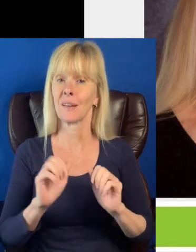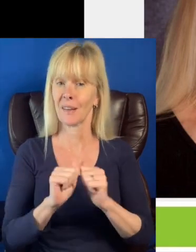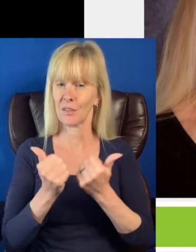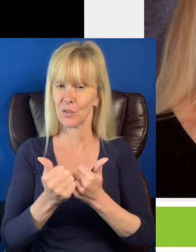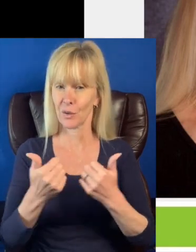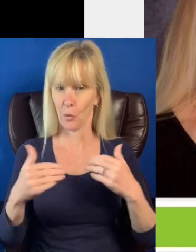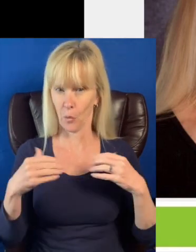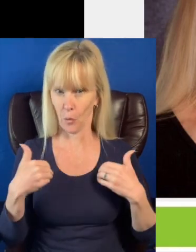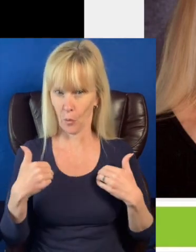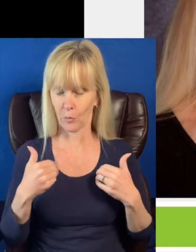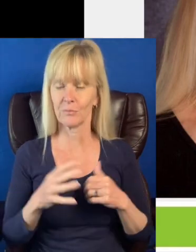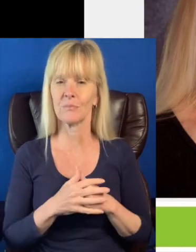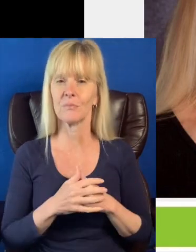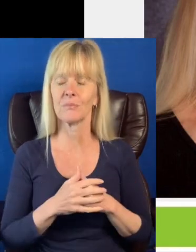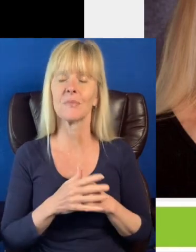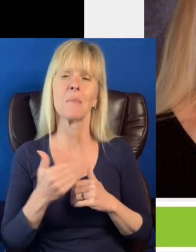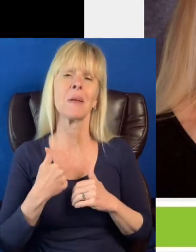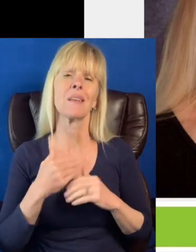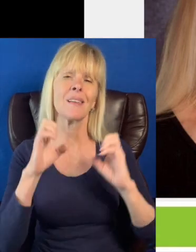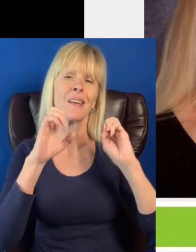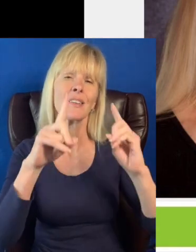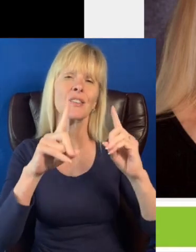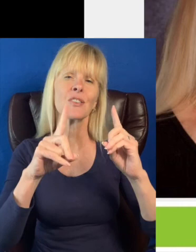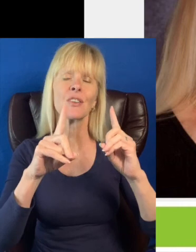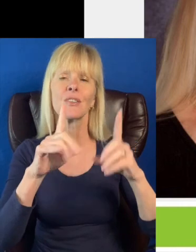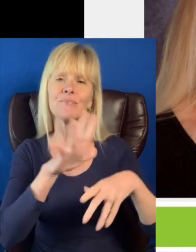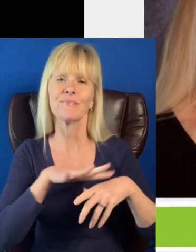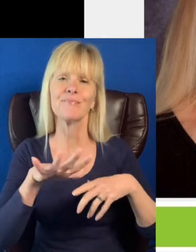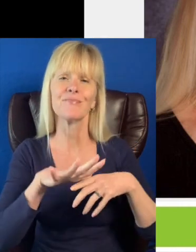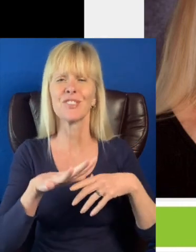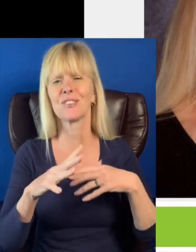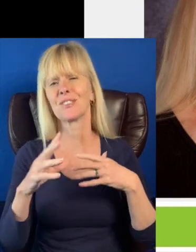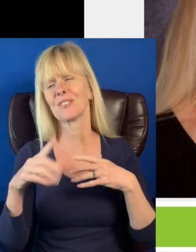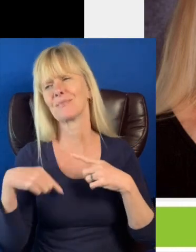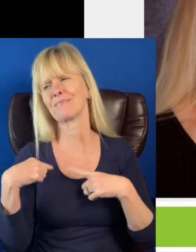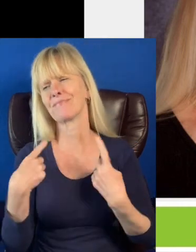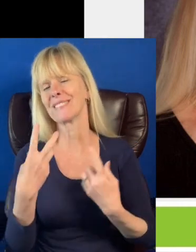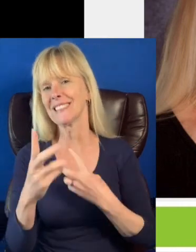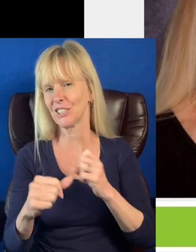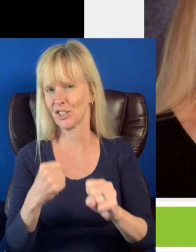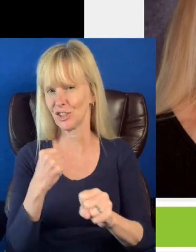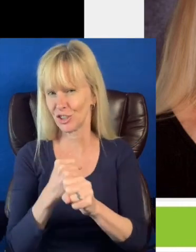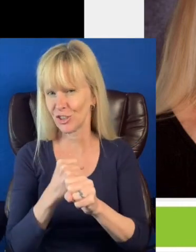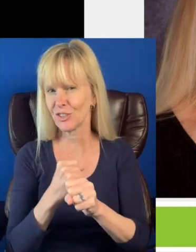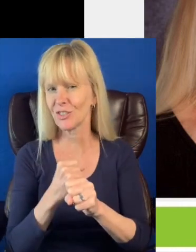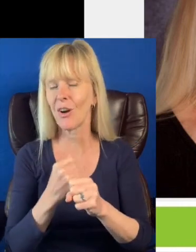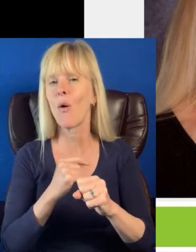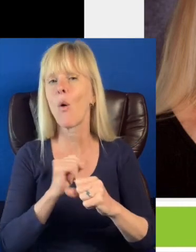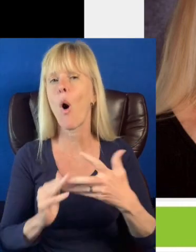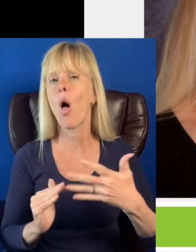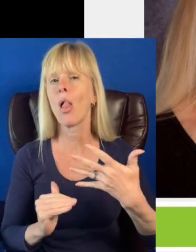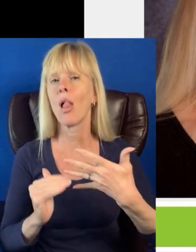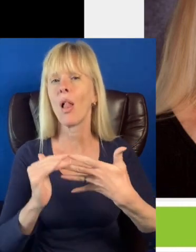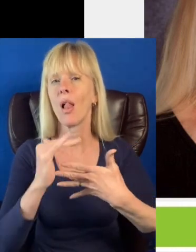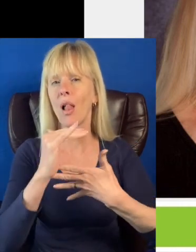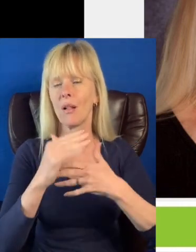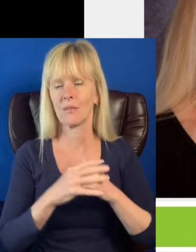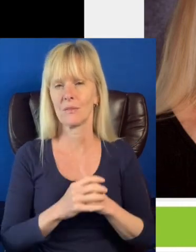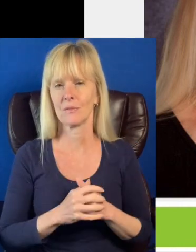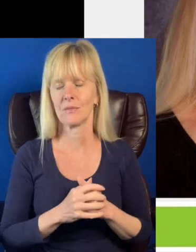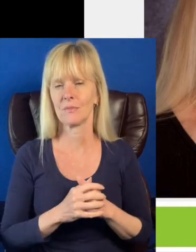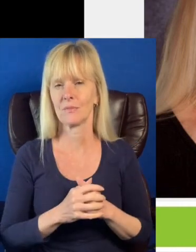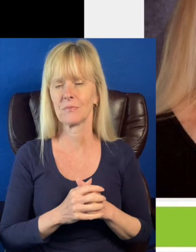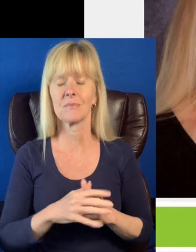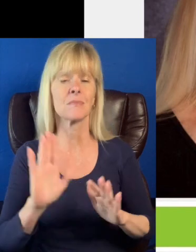I am an owner of an agency. I have been in the education field for over 16 years on all